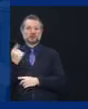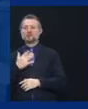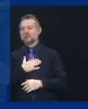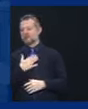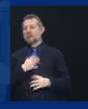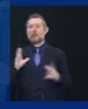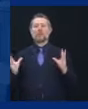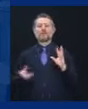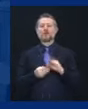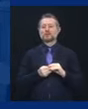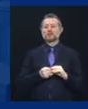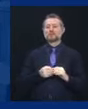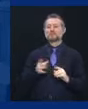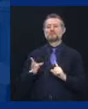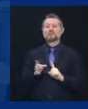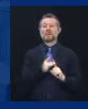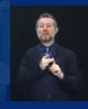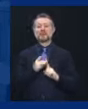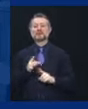positivity, 6.8%.